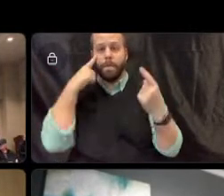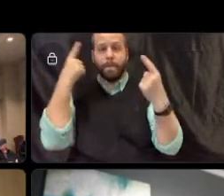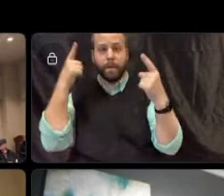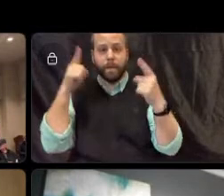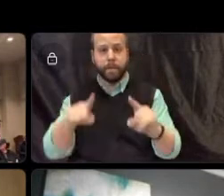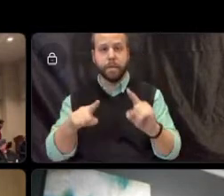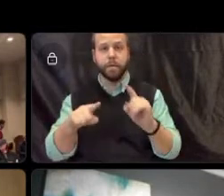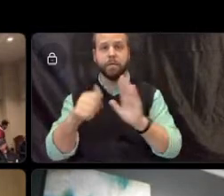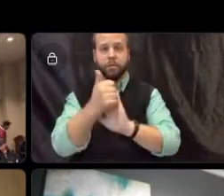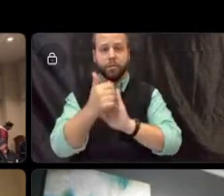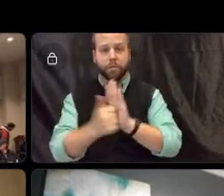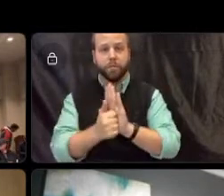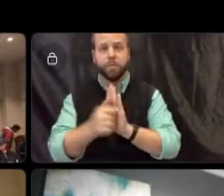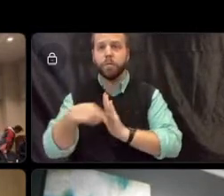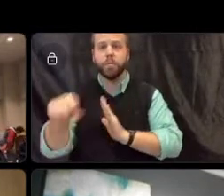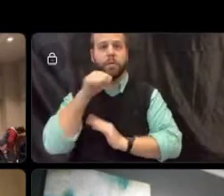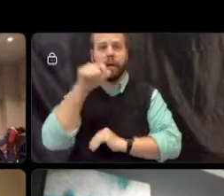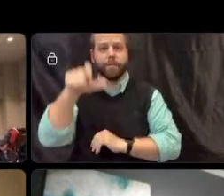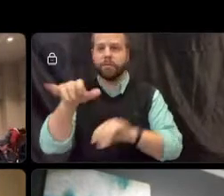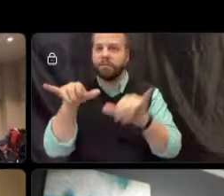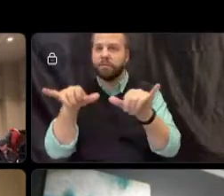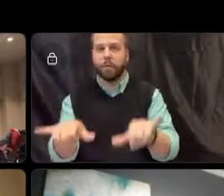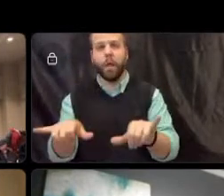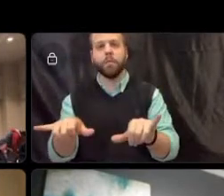approved. Thank you for your presence.